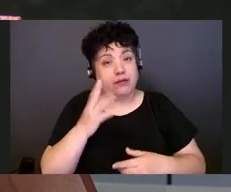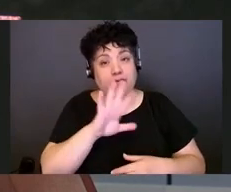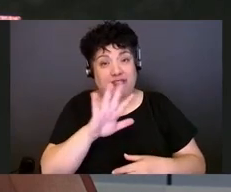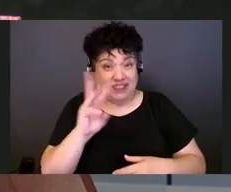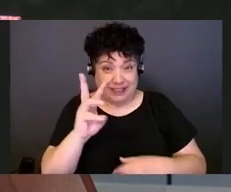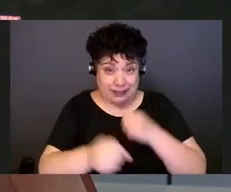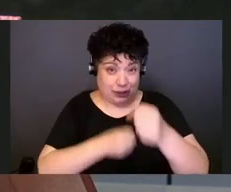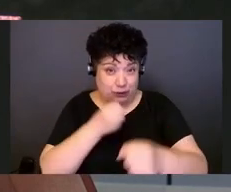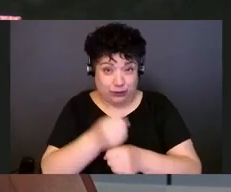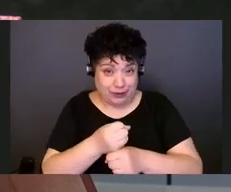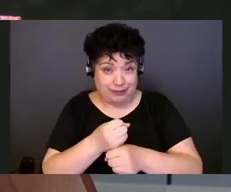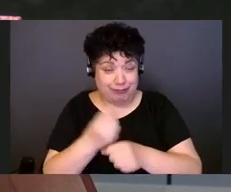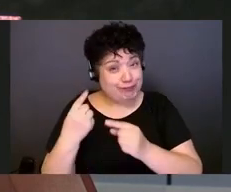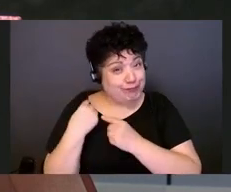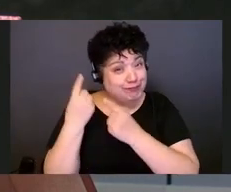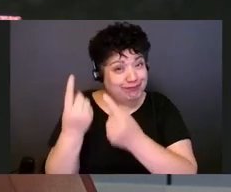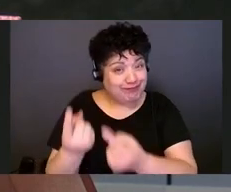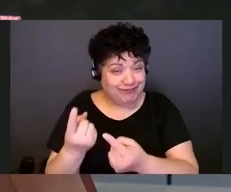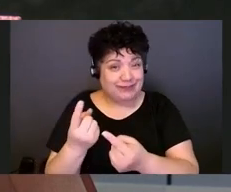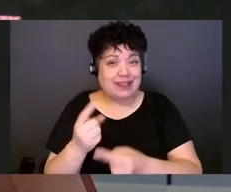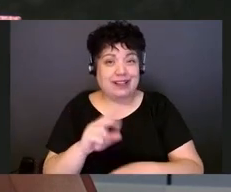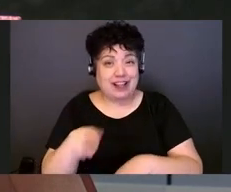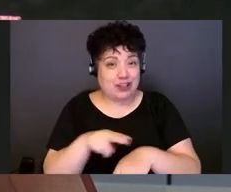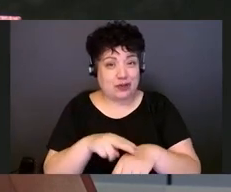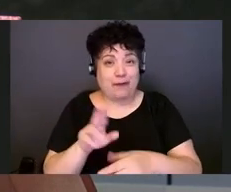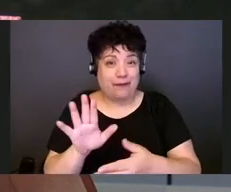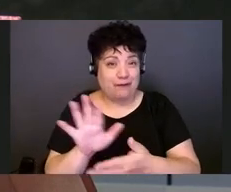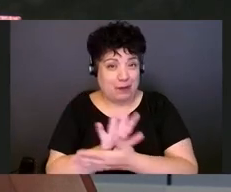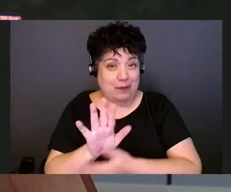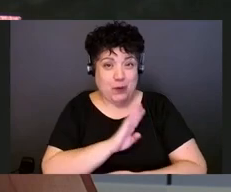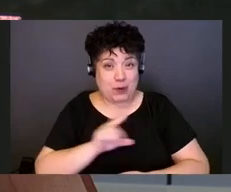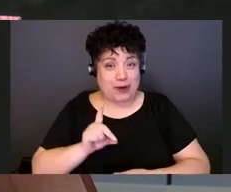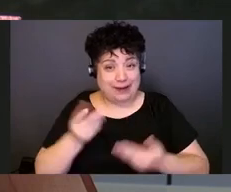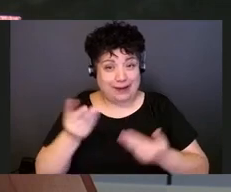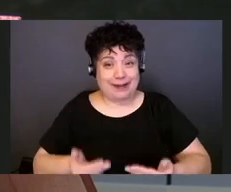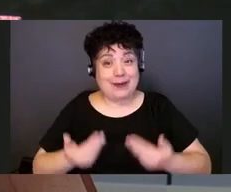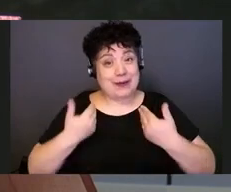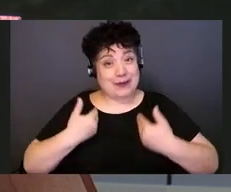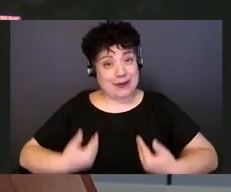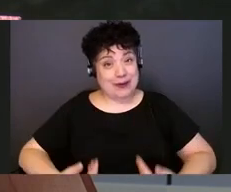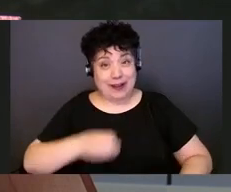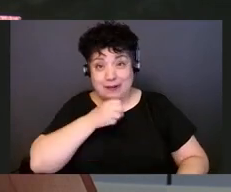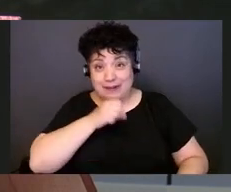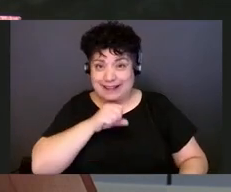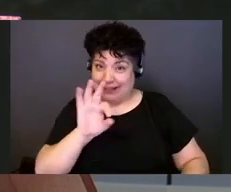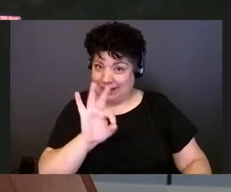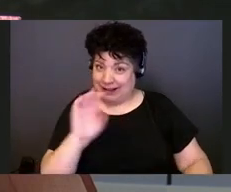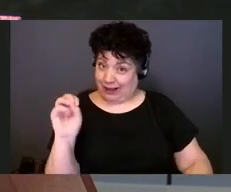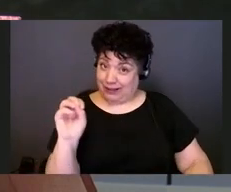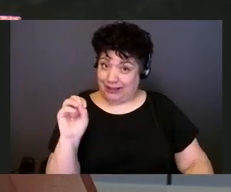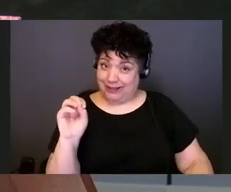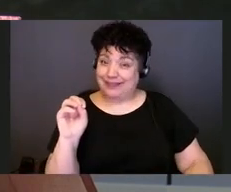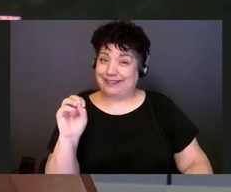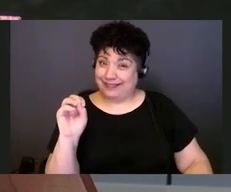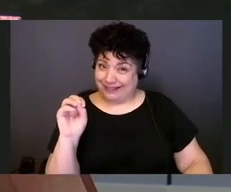56 years. I am now 90 years old.